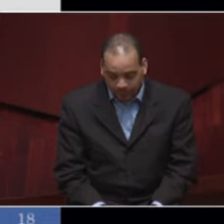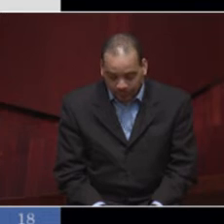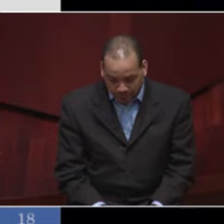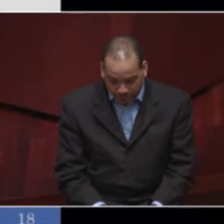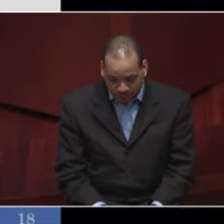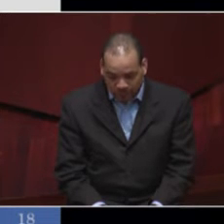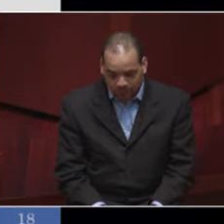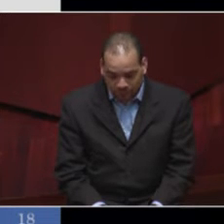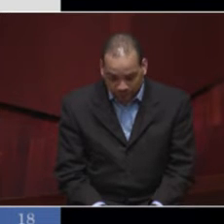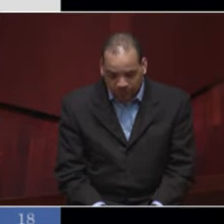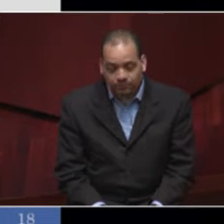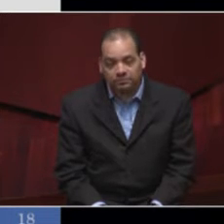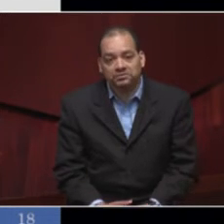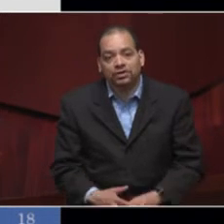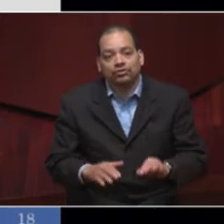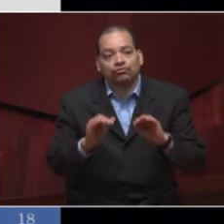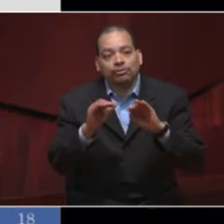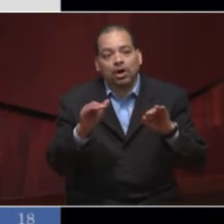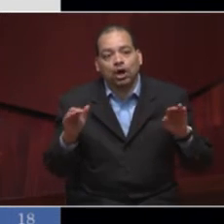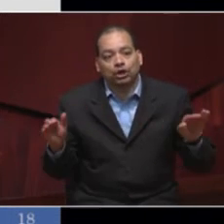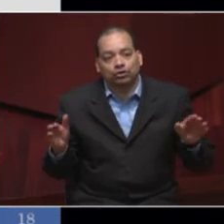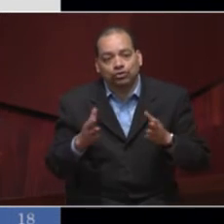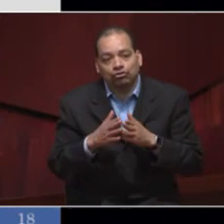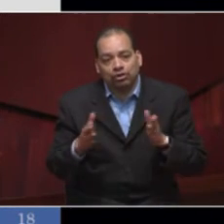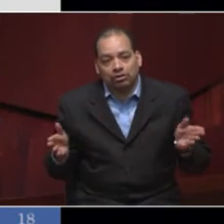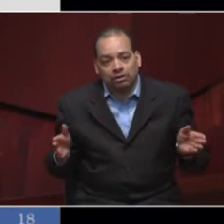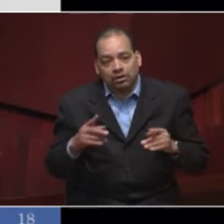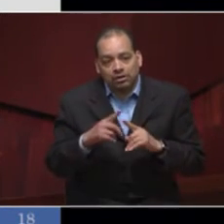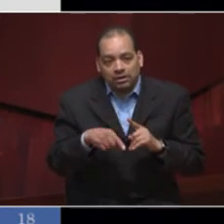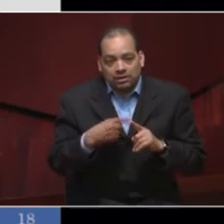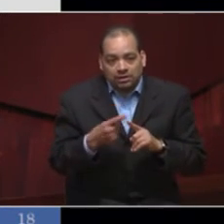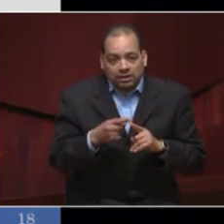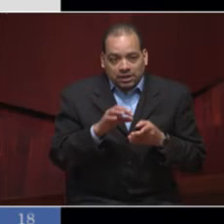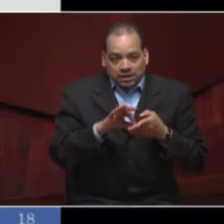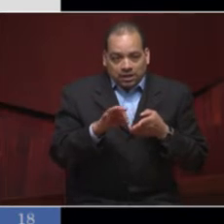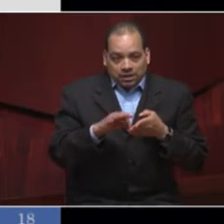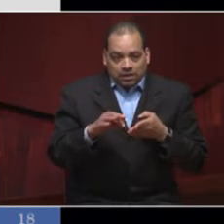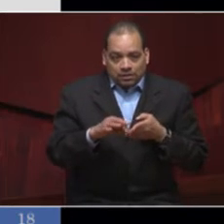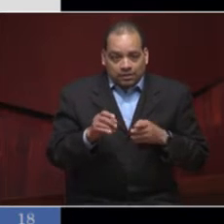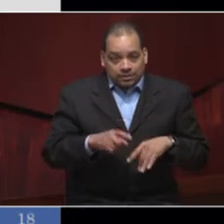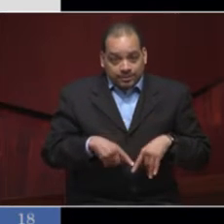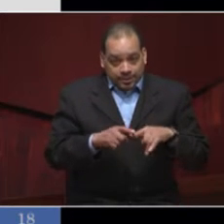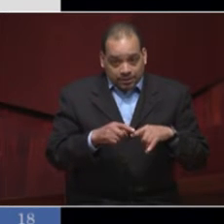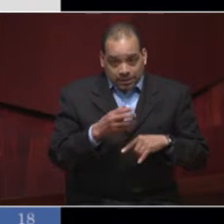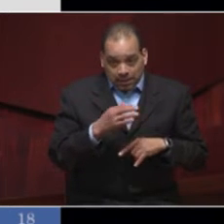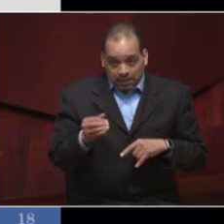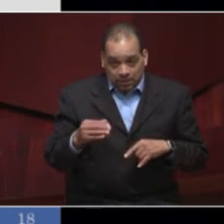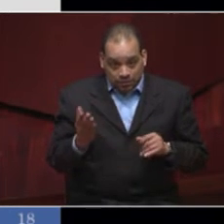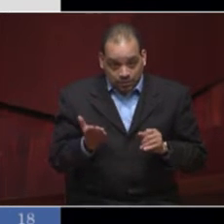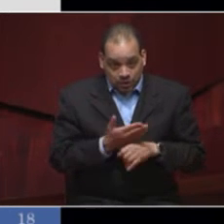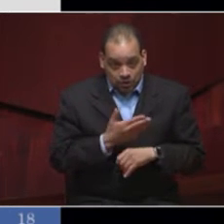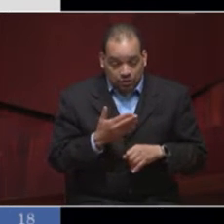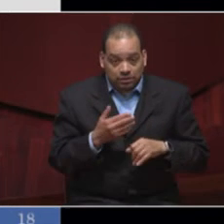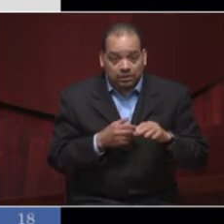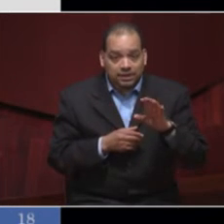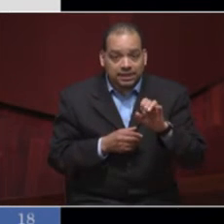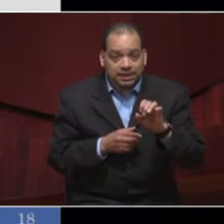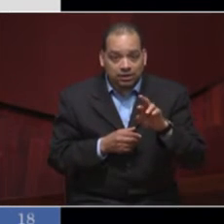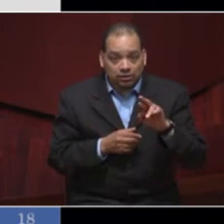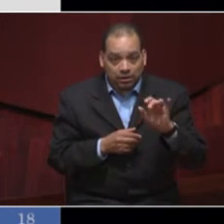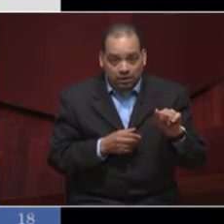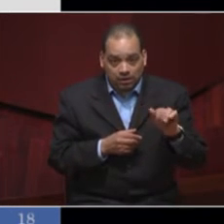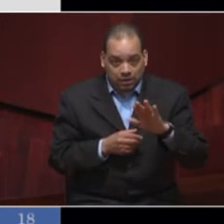So a general reminder about account suspensions and terminations. The ERA